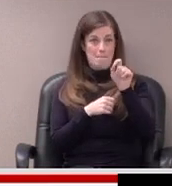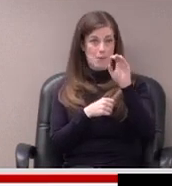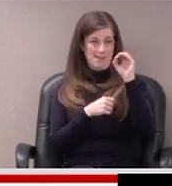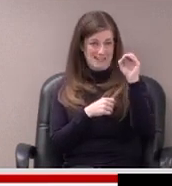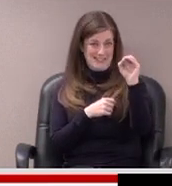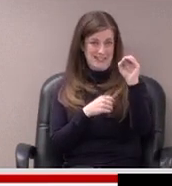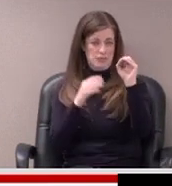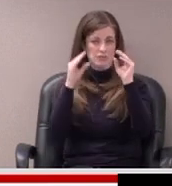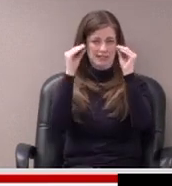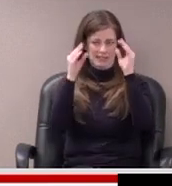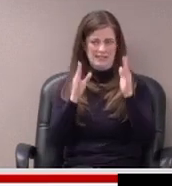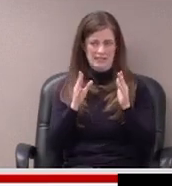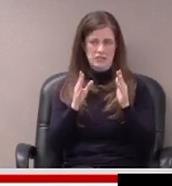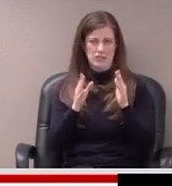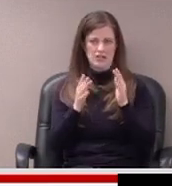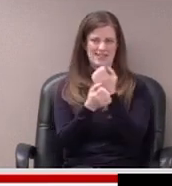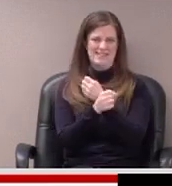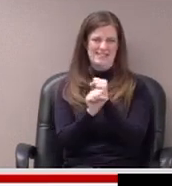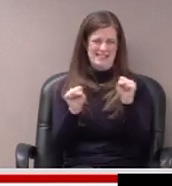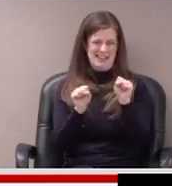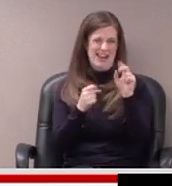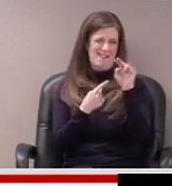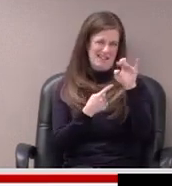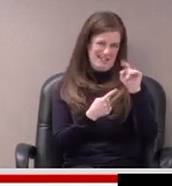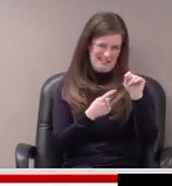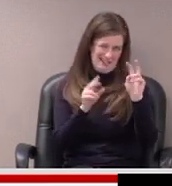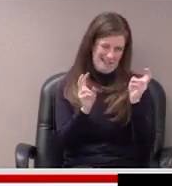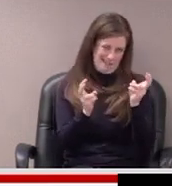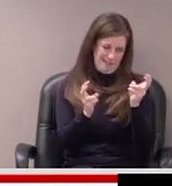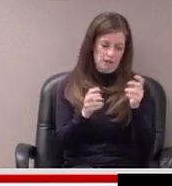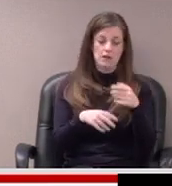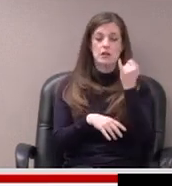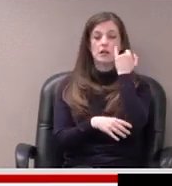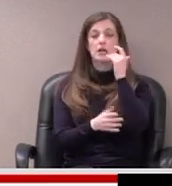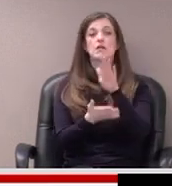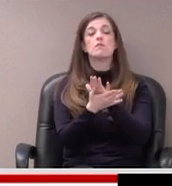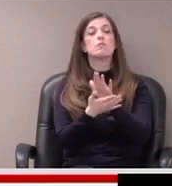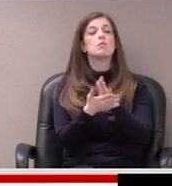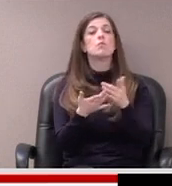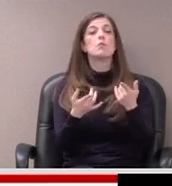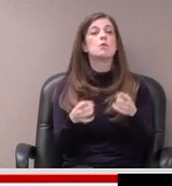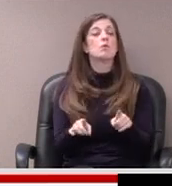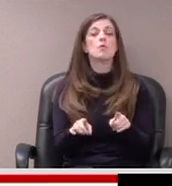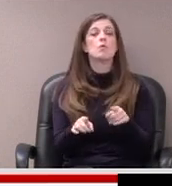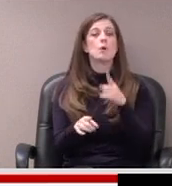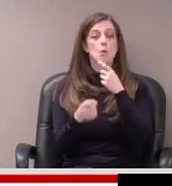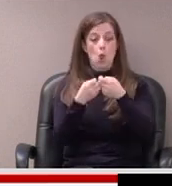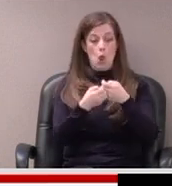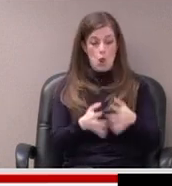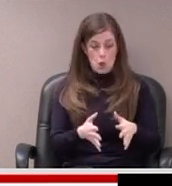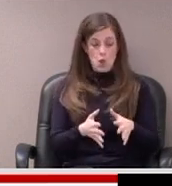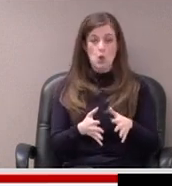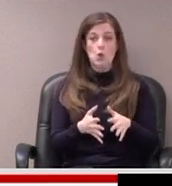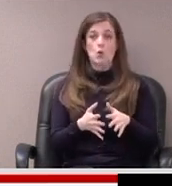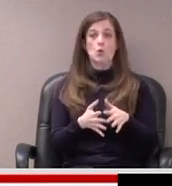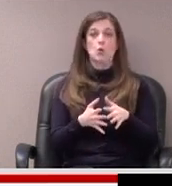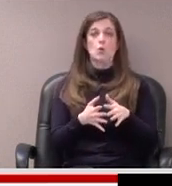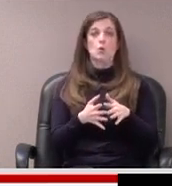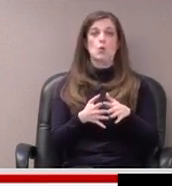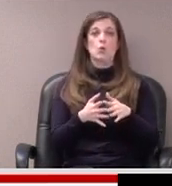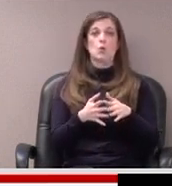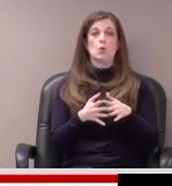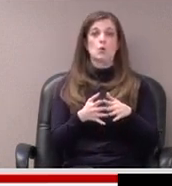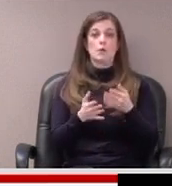1.0 teacher, what we call safety net, so that if a school was to lose an allocation because of